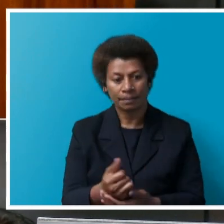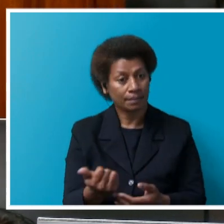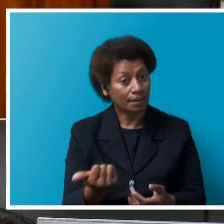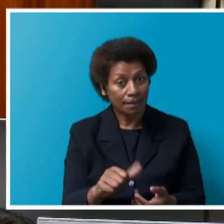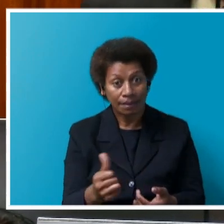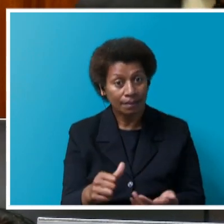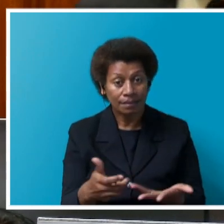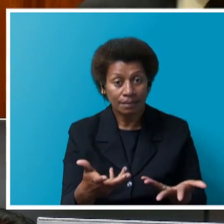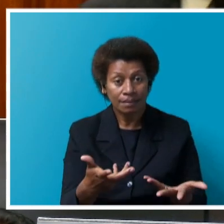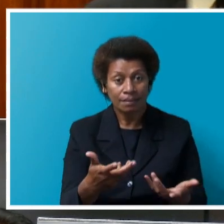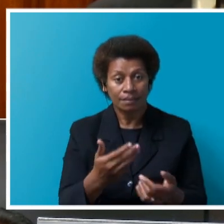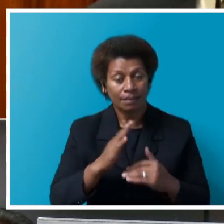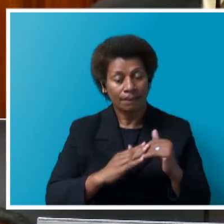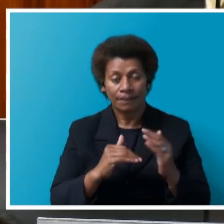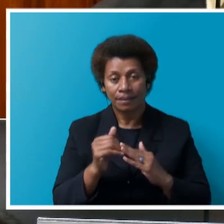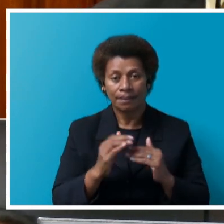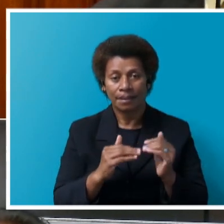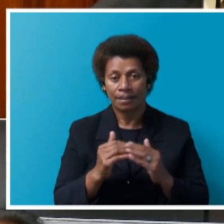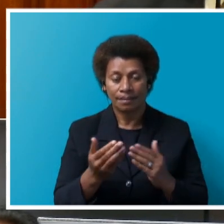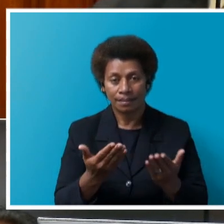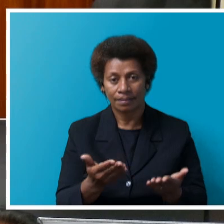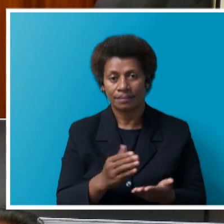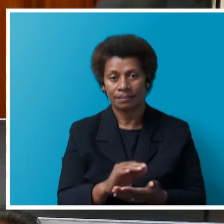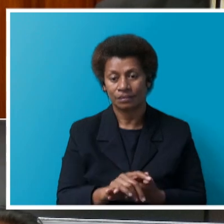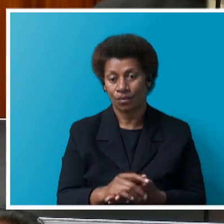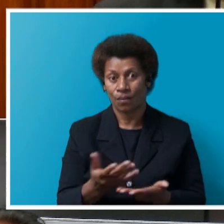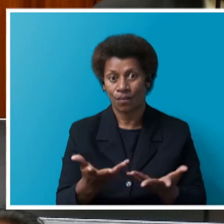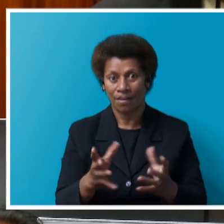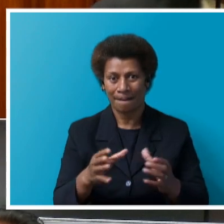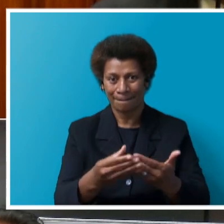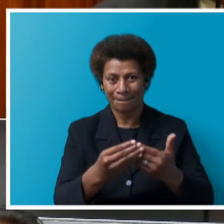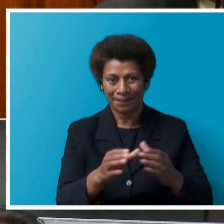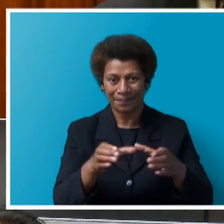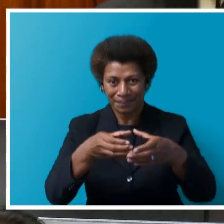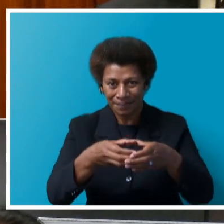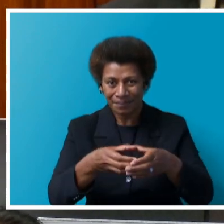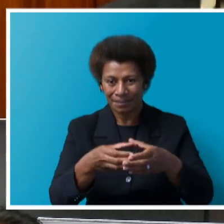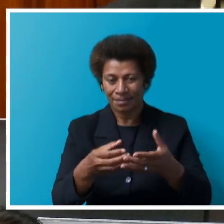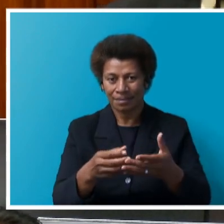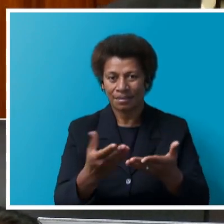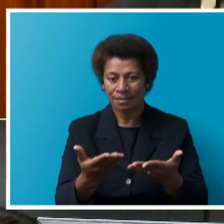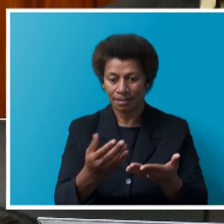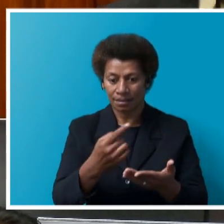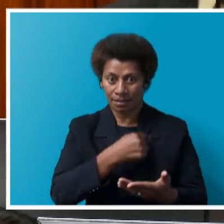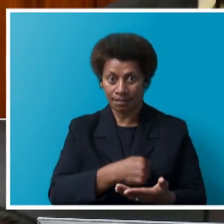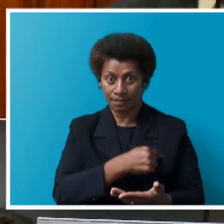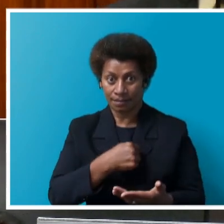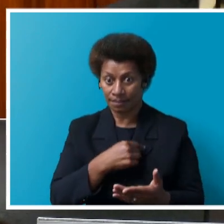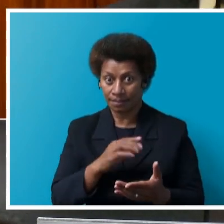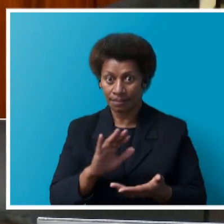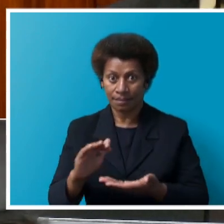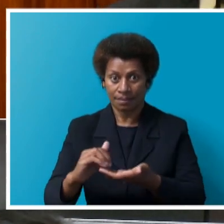to them. These are matters that transcend party lines and demand our collective commitment as leaders